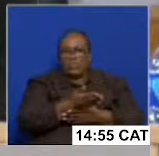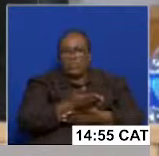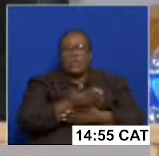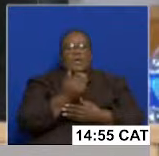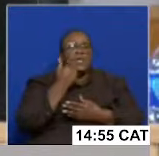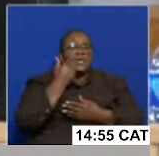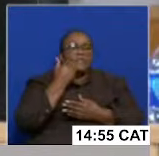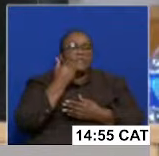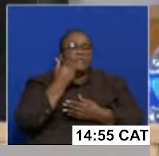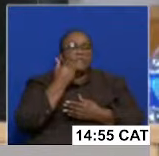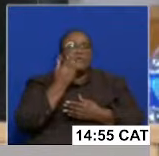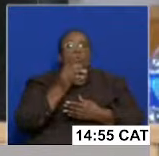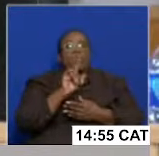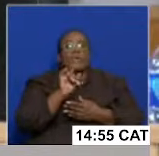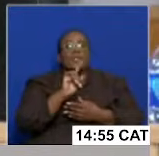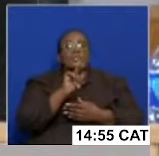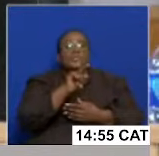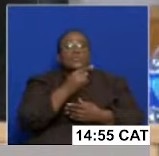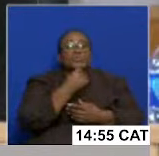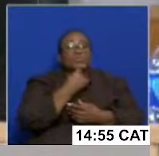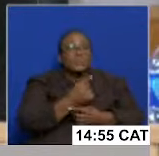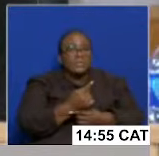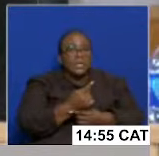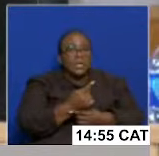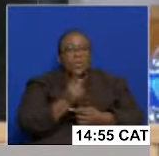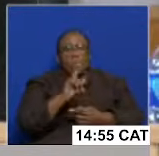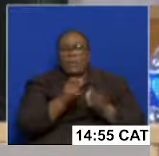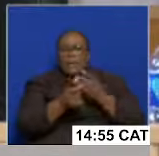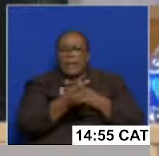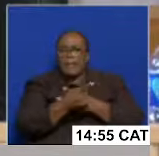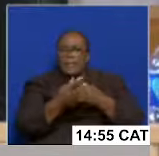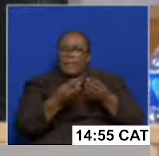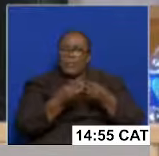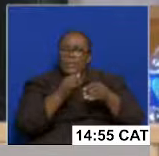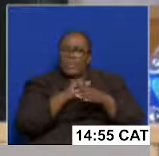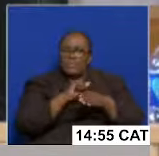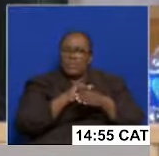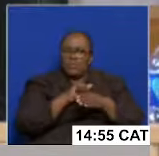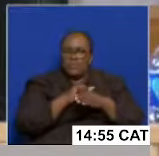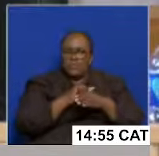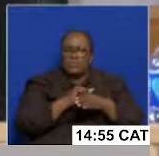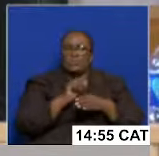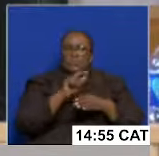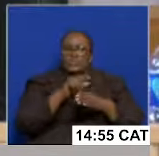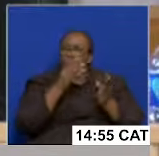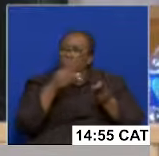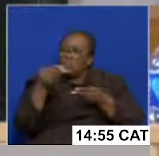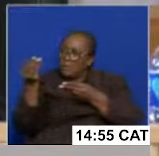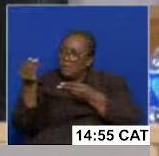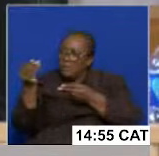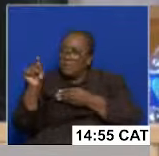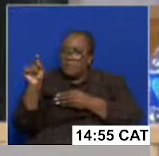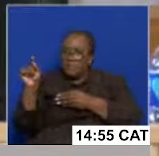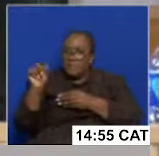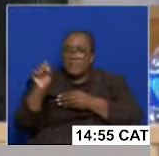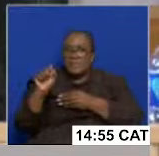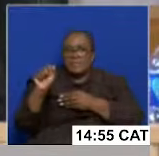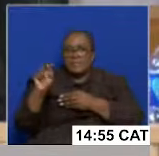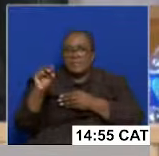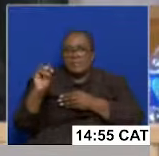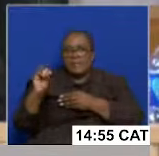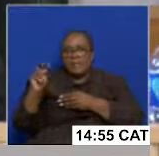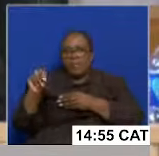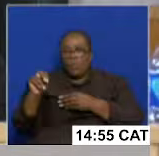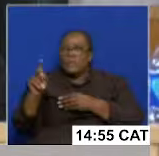sequence of what happened with the stones is that you took them to Simon, and Simon then came back and gave